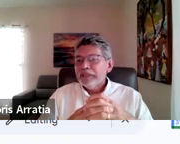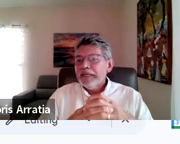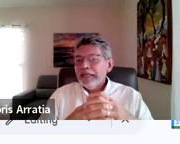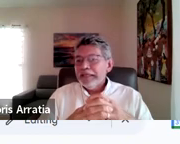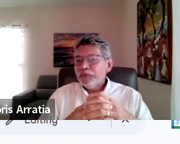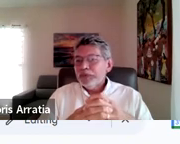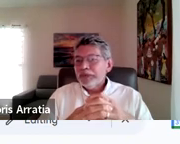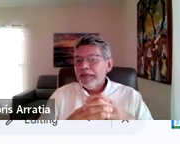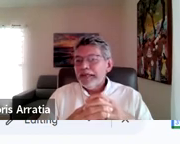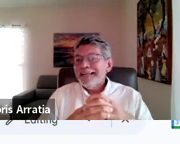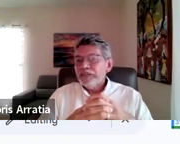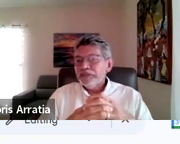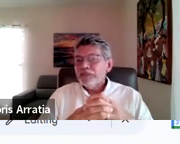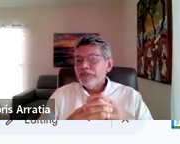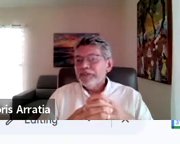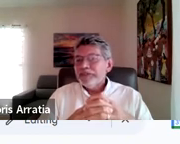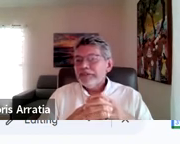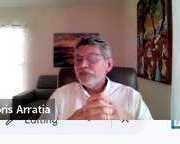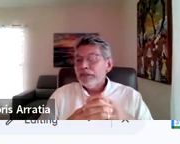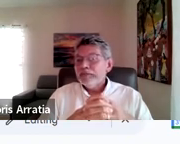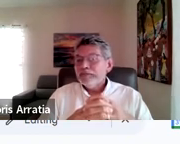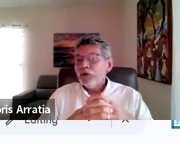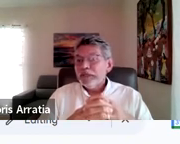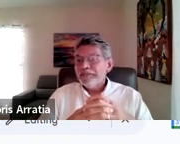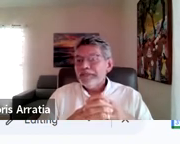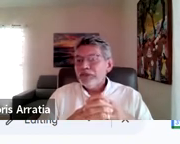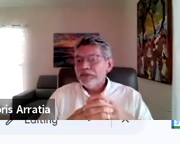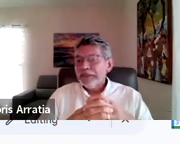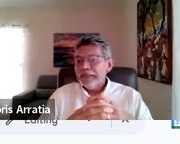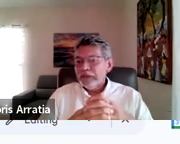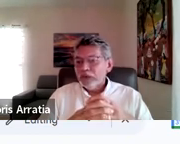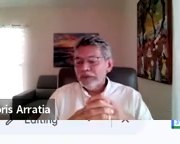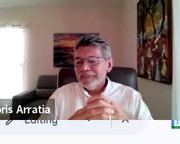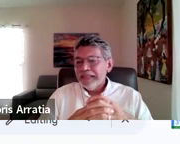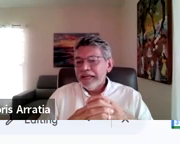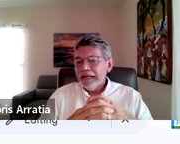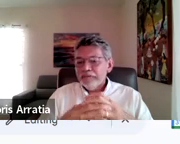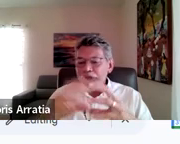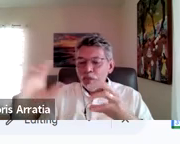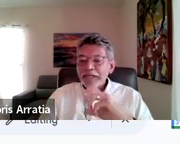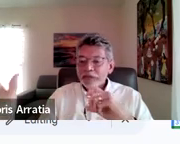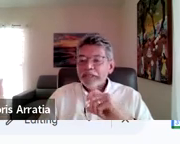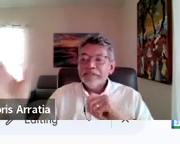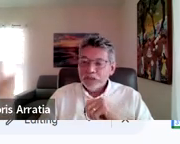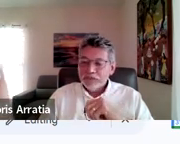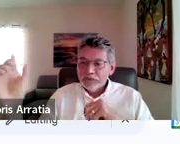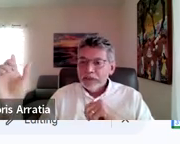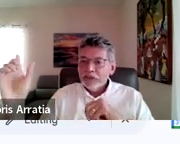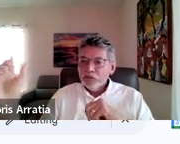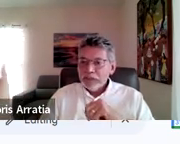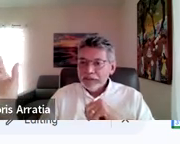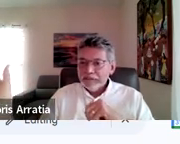officers at every agency. So there is such a organization already. And I know this, the White House has a